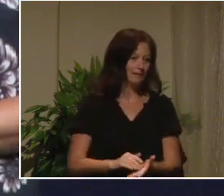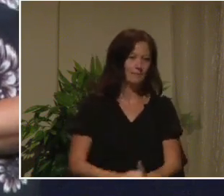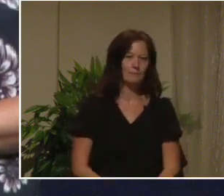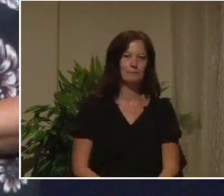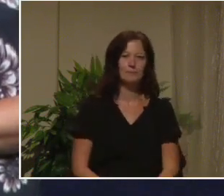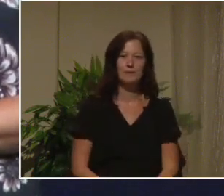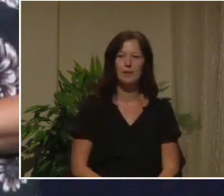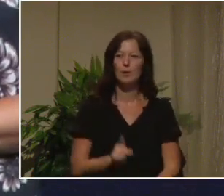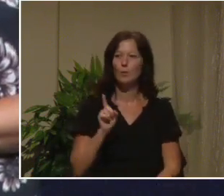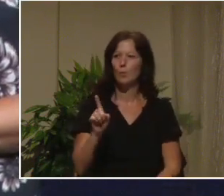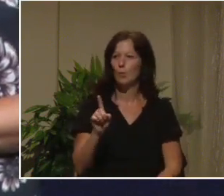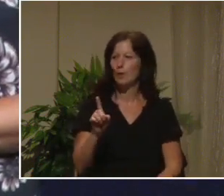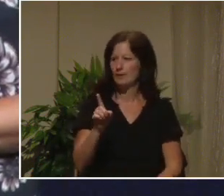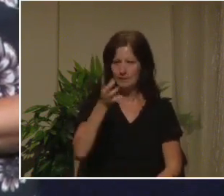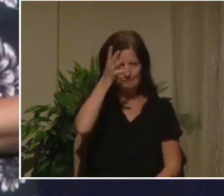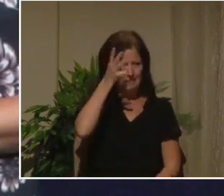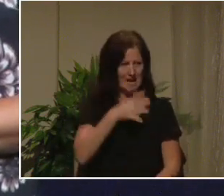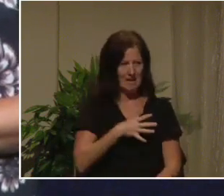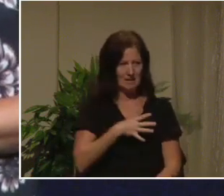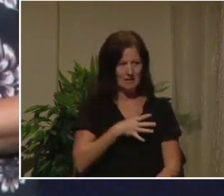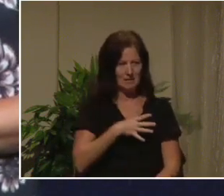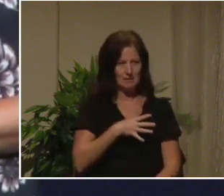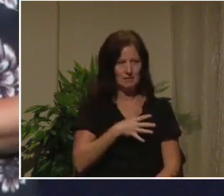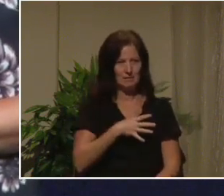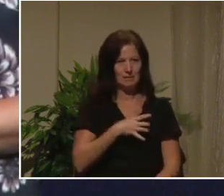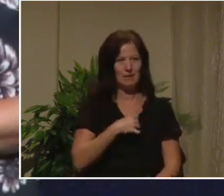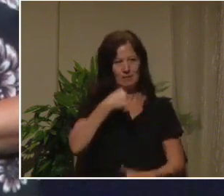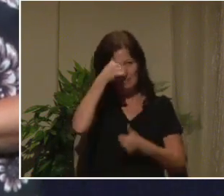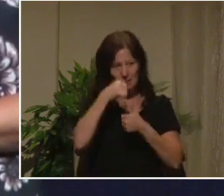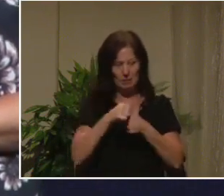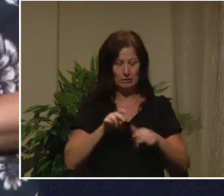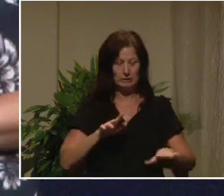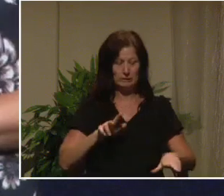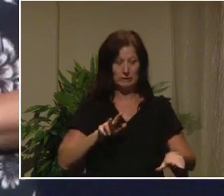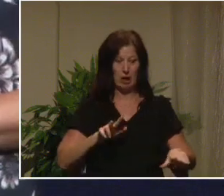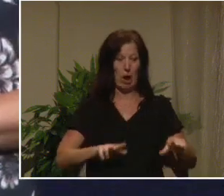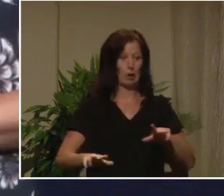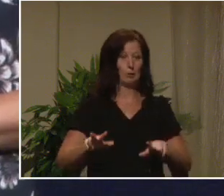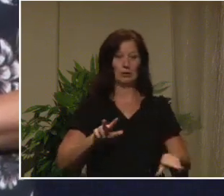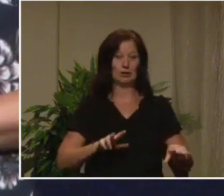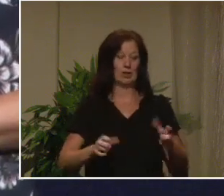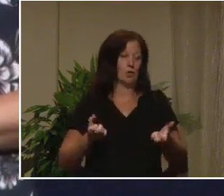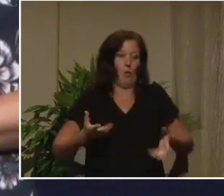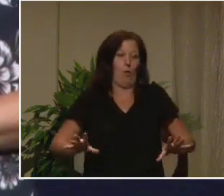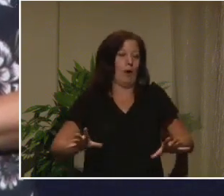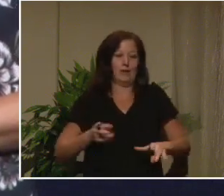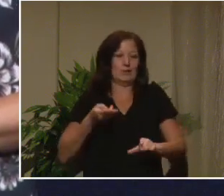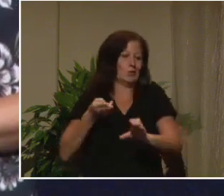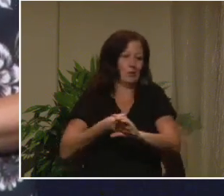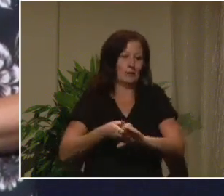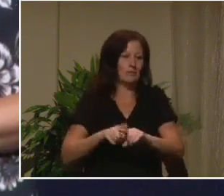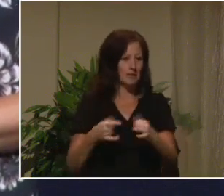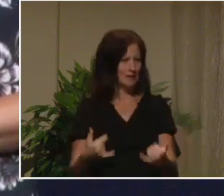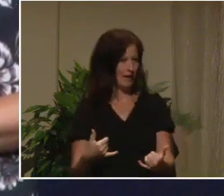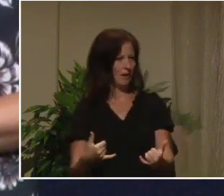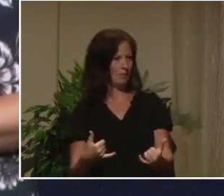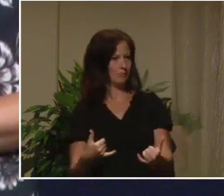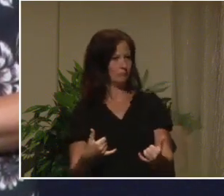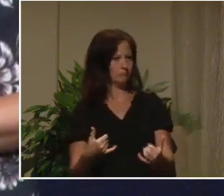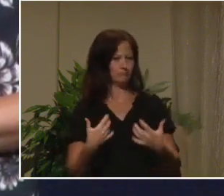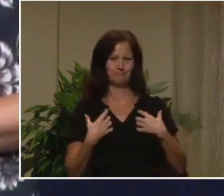think of was even a little reluctant to even join, and now really feels that they want to help lead.